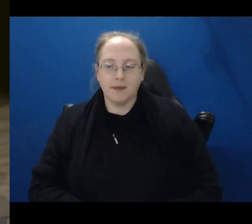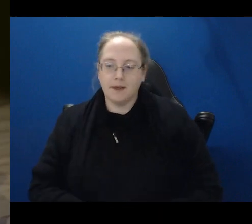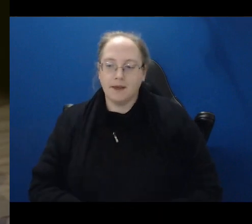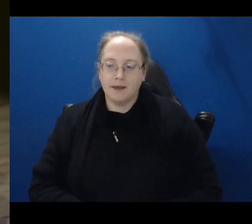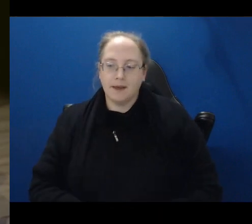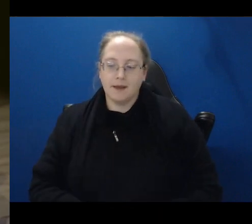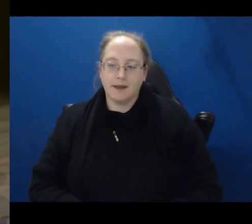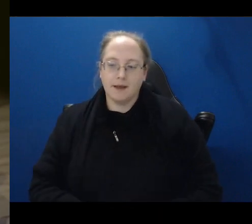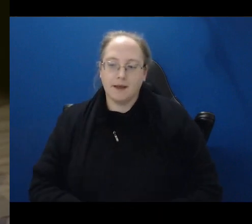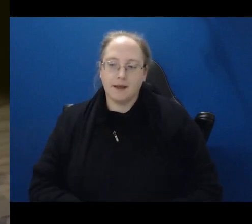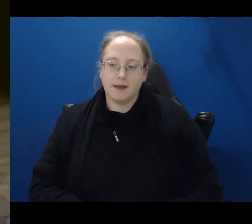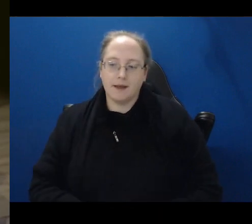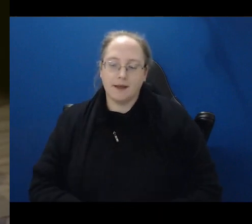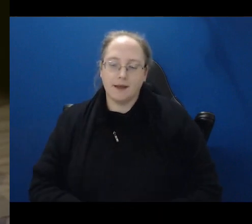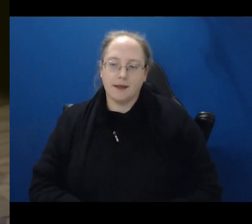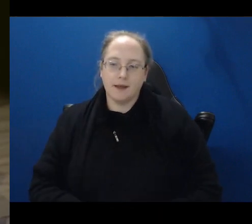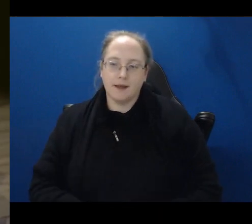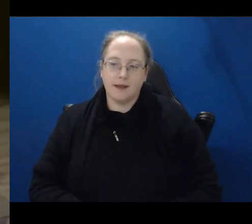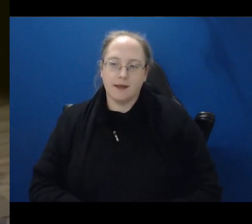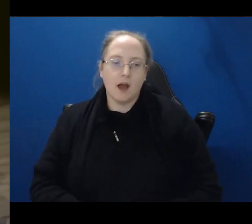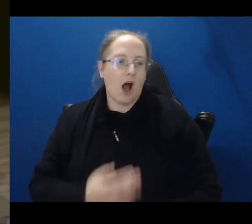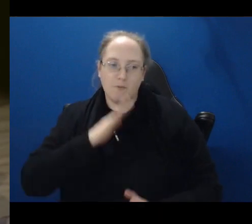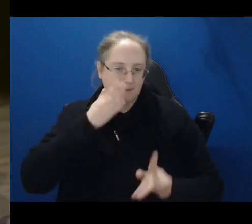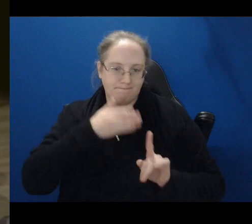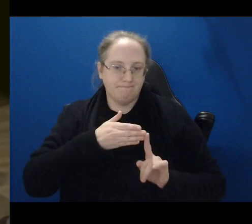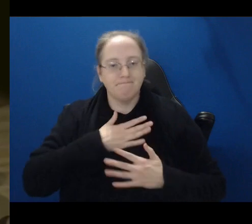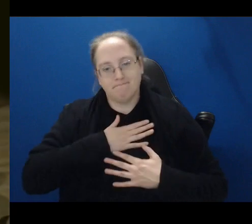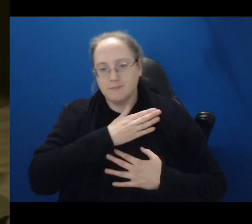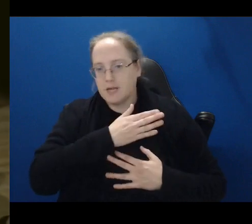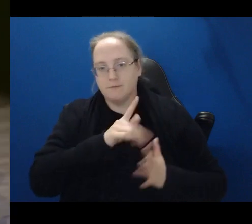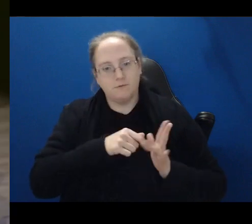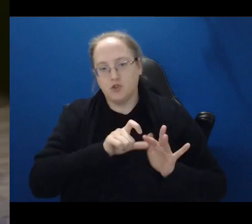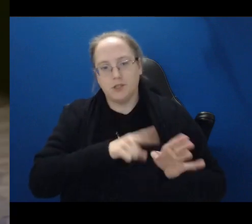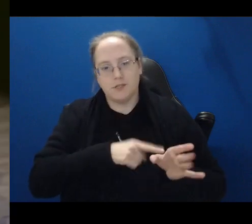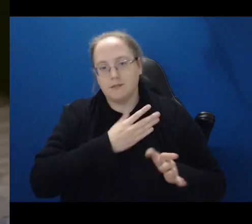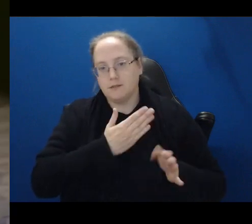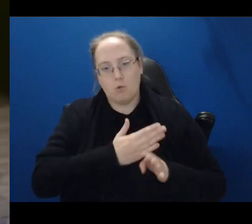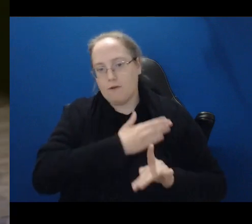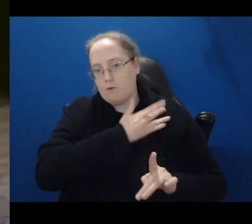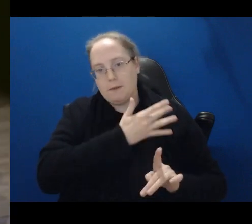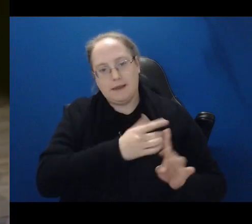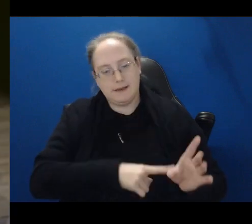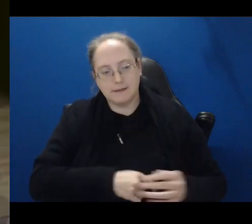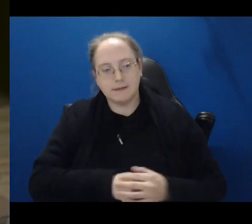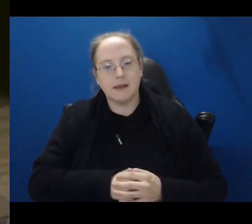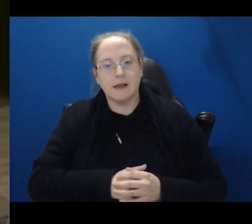mean, I've been a fan of Judy's practice for many years, and really